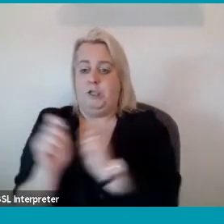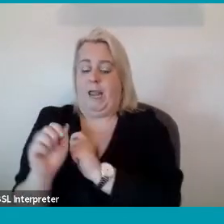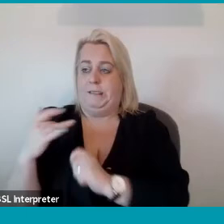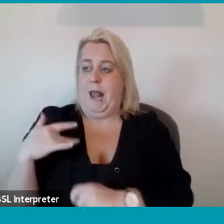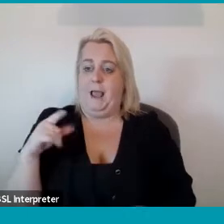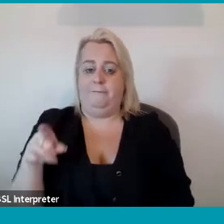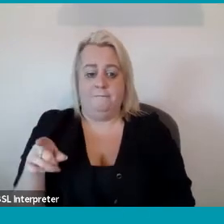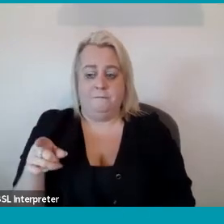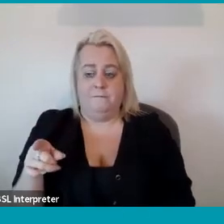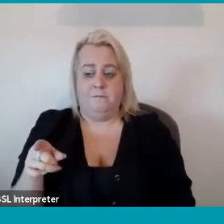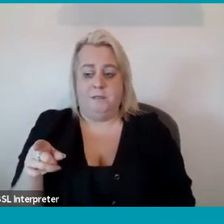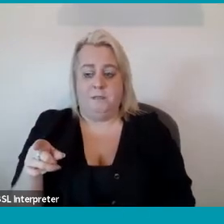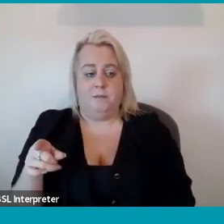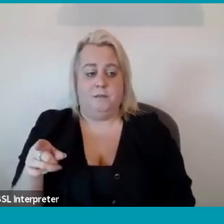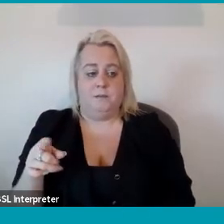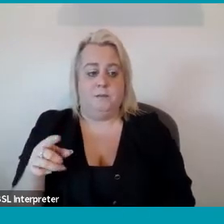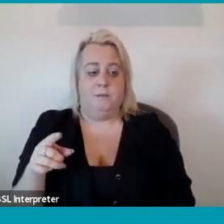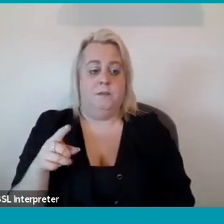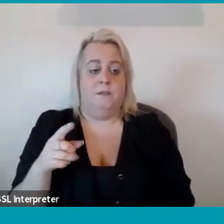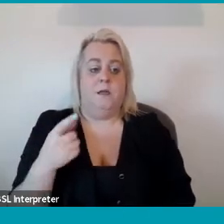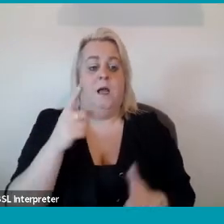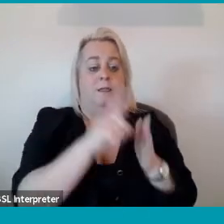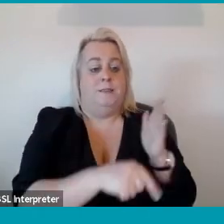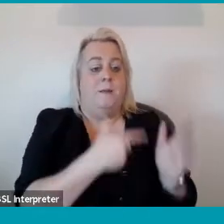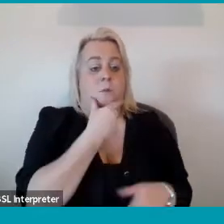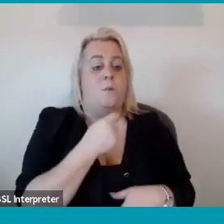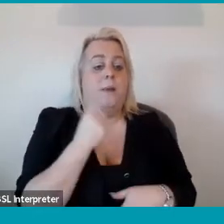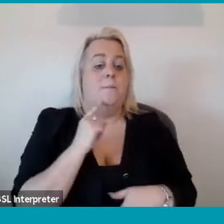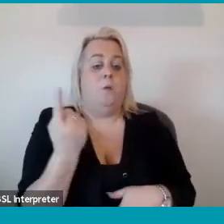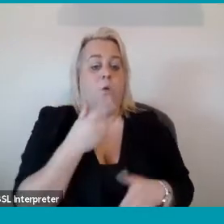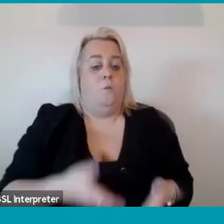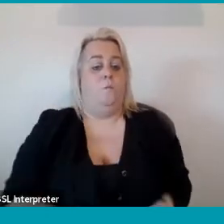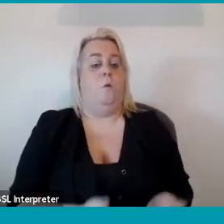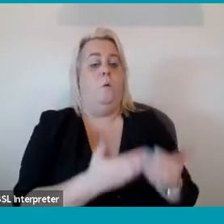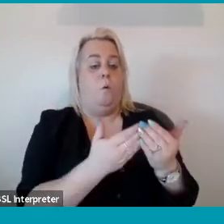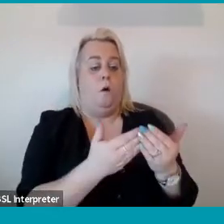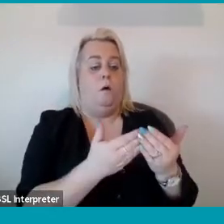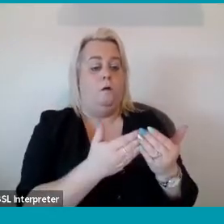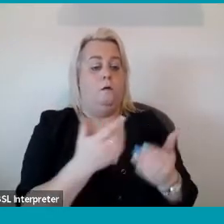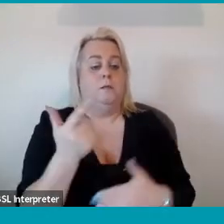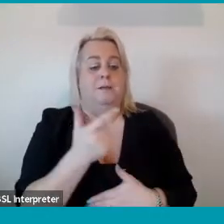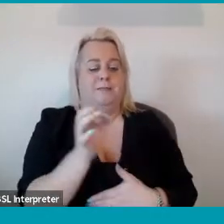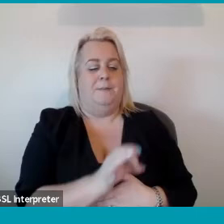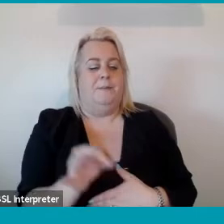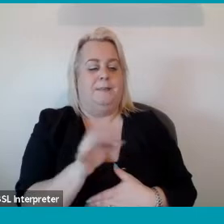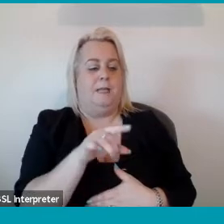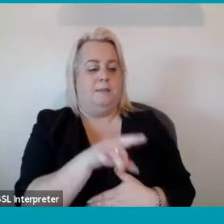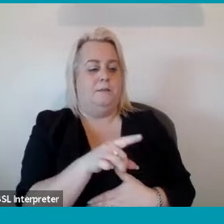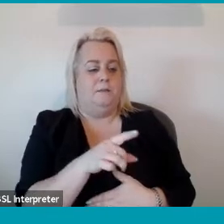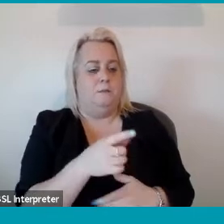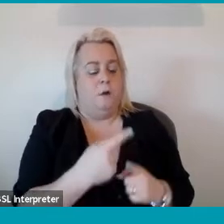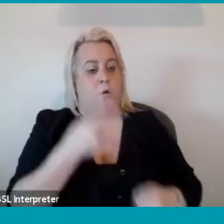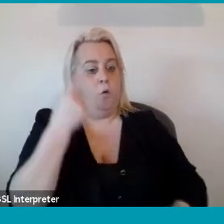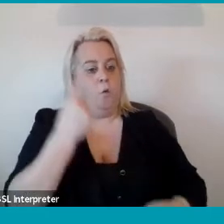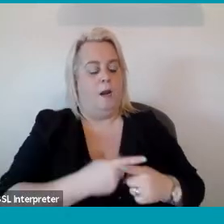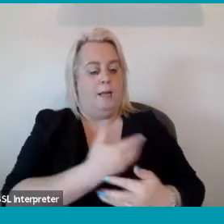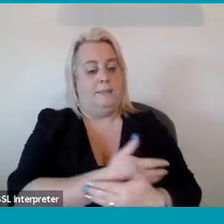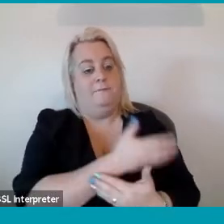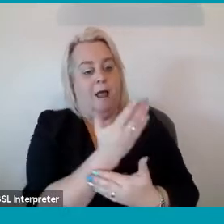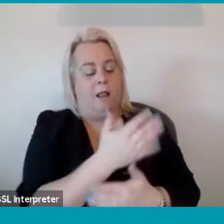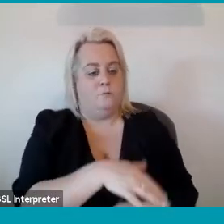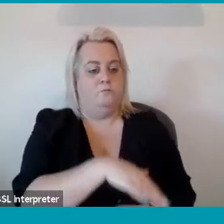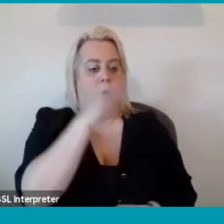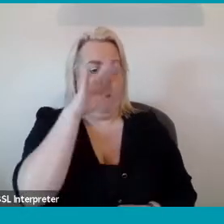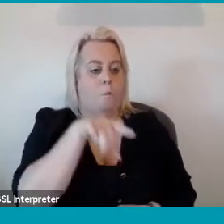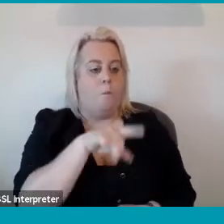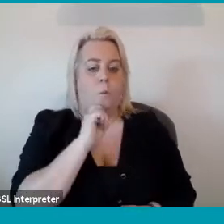that the 17% of people who were born with their condition actually very quickly develop and grow up knowing